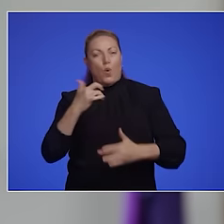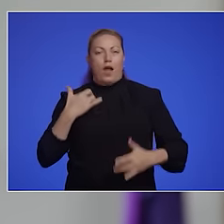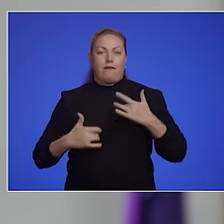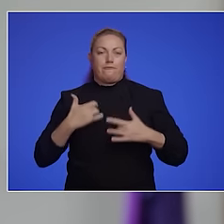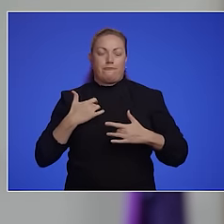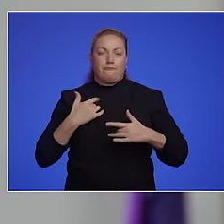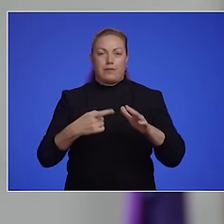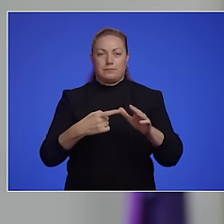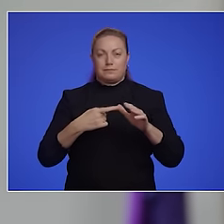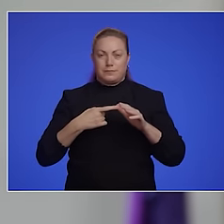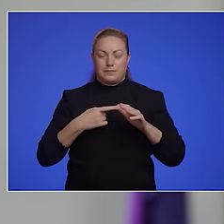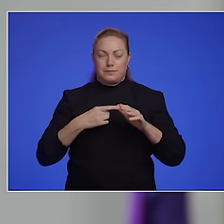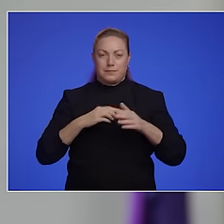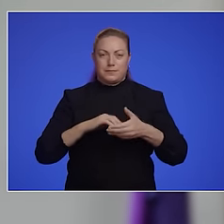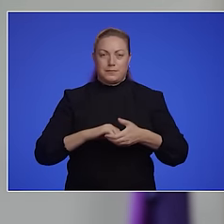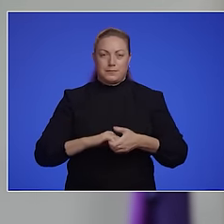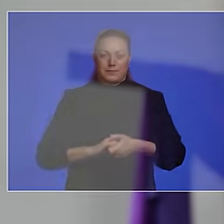Thanks be to God